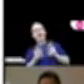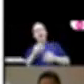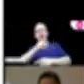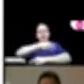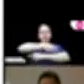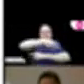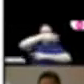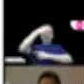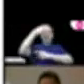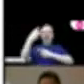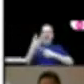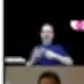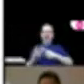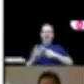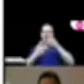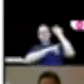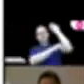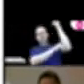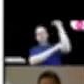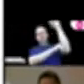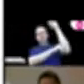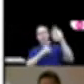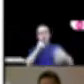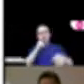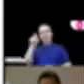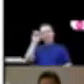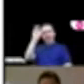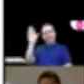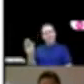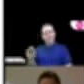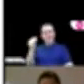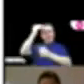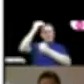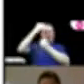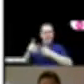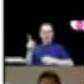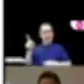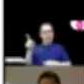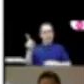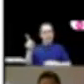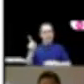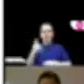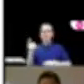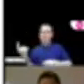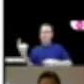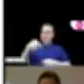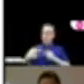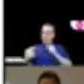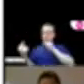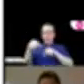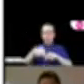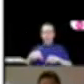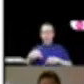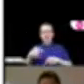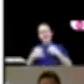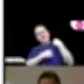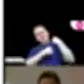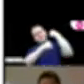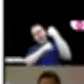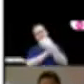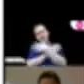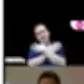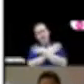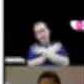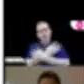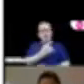flying sky high. You will never see that in Africa. So people are coming here fighting for love, looking for love.